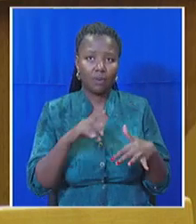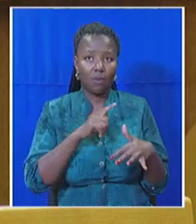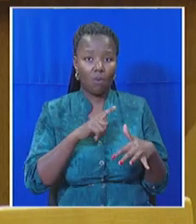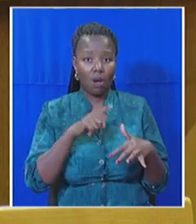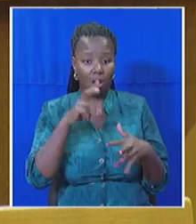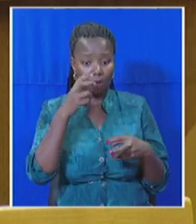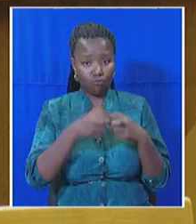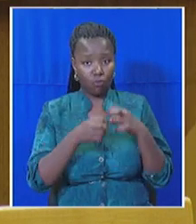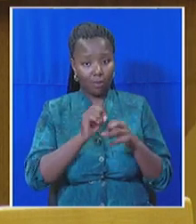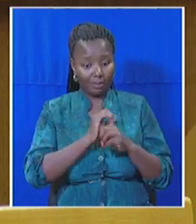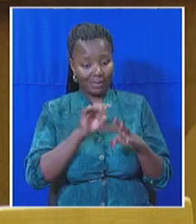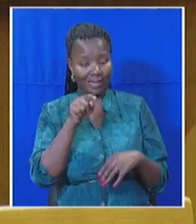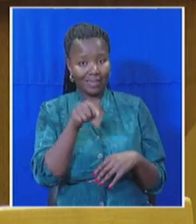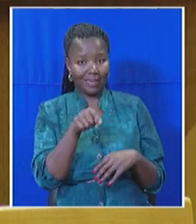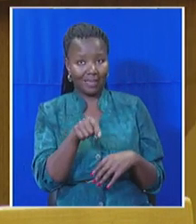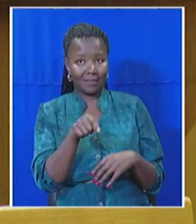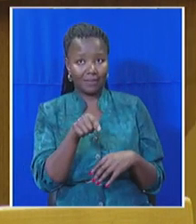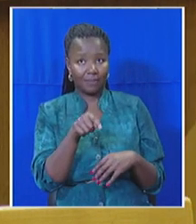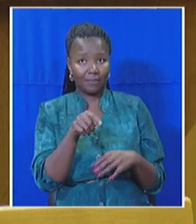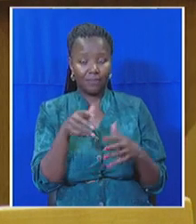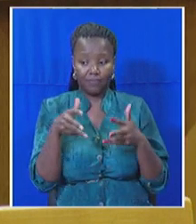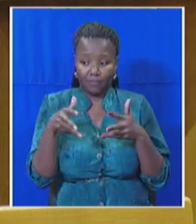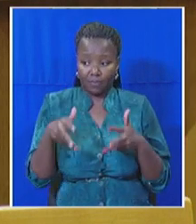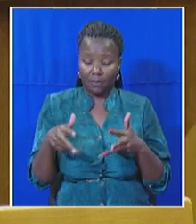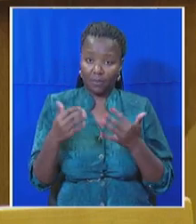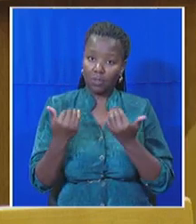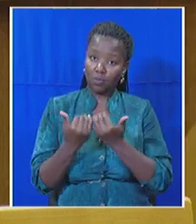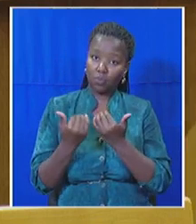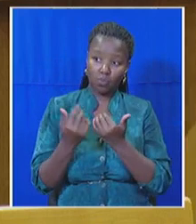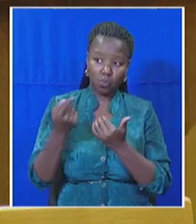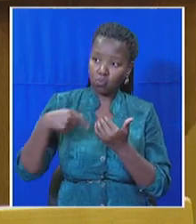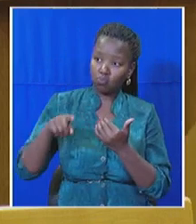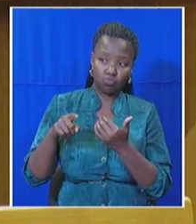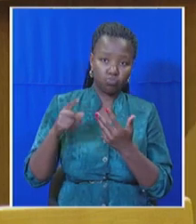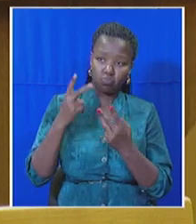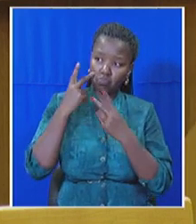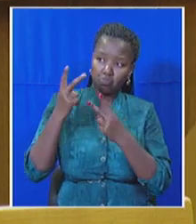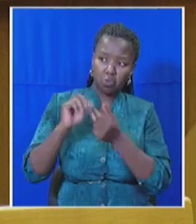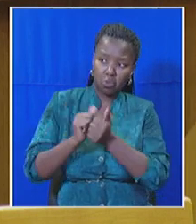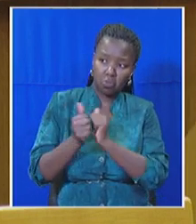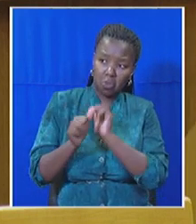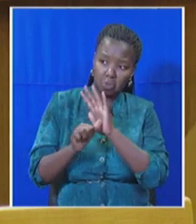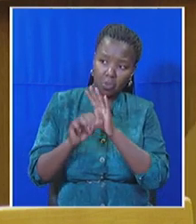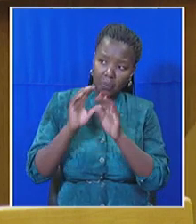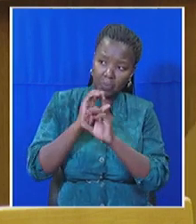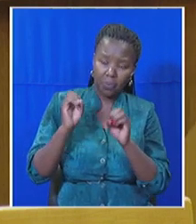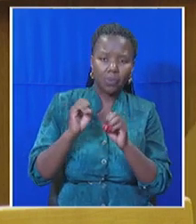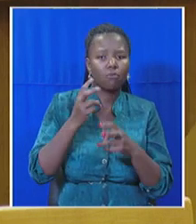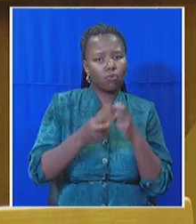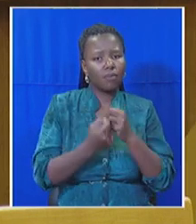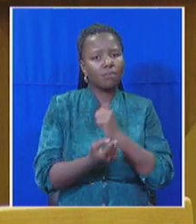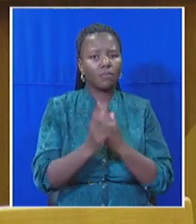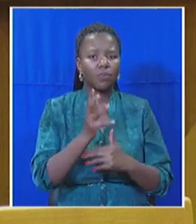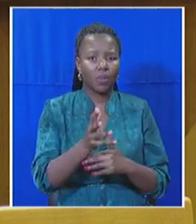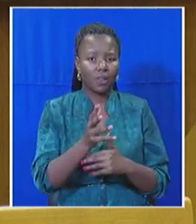start. It seems as if now the schools are not taking sports seriously. As a committee, we do appreciate the